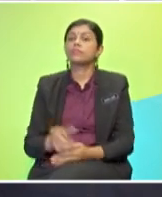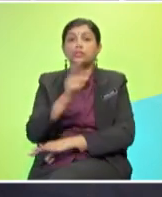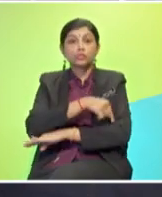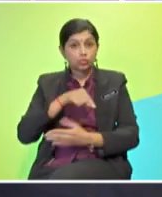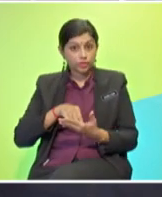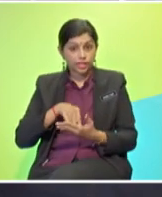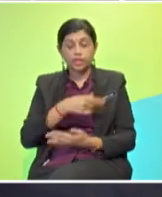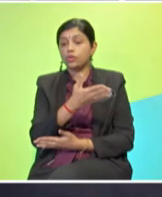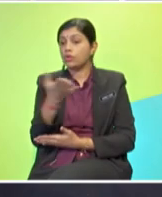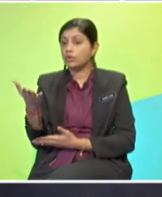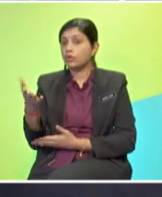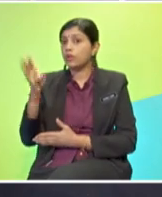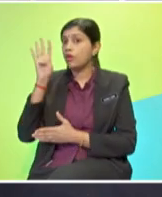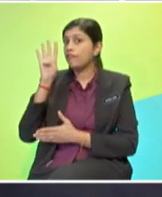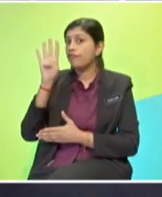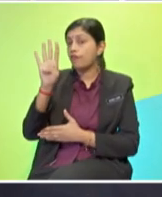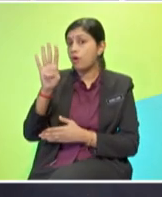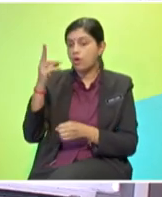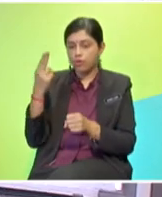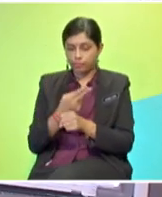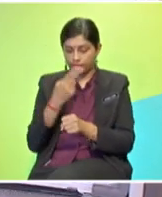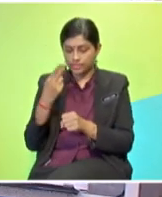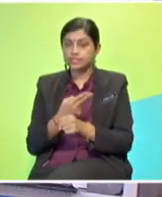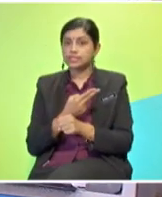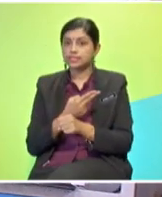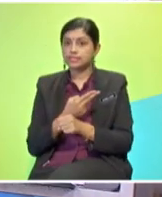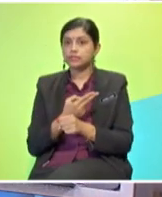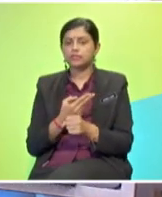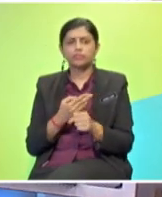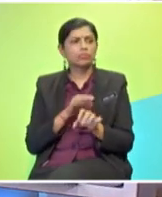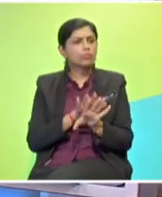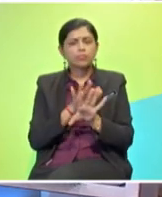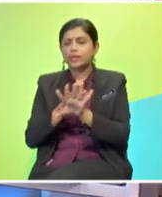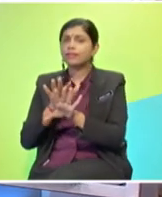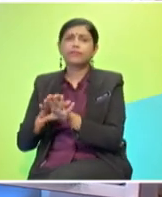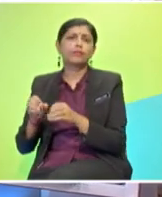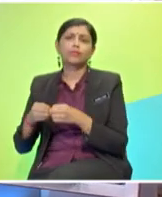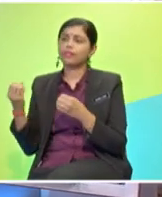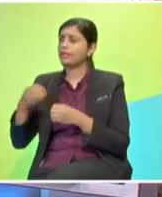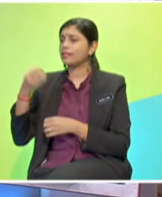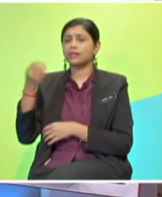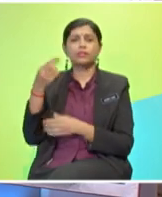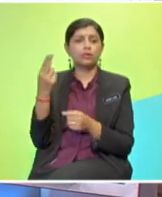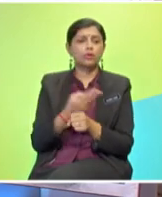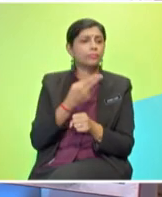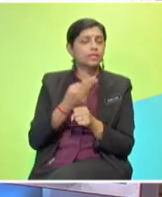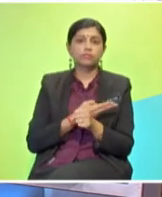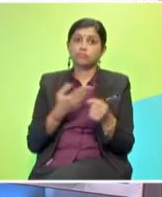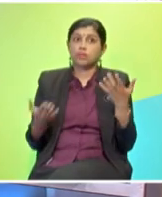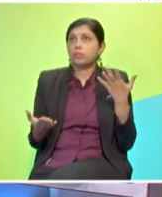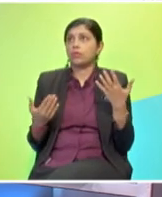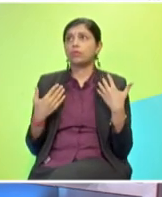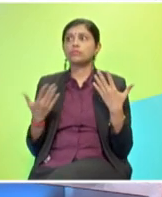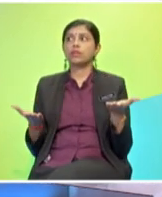have learned about hobbies. Mm-hmm. Instead of these four hobbies, we have many more hobbies around us. Okay. Such as, teacher? All right. You